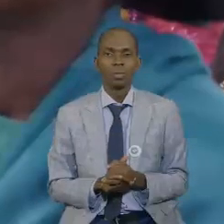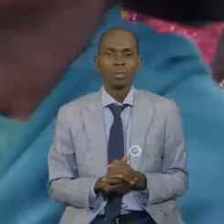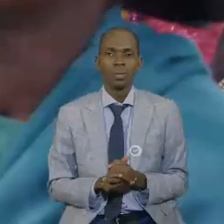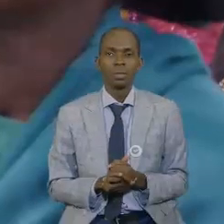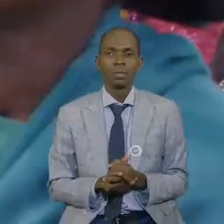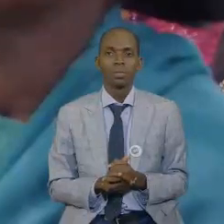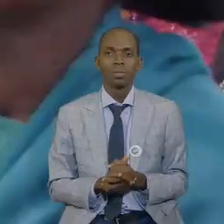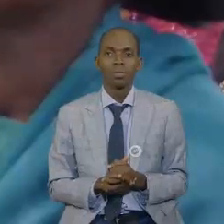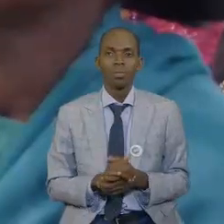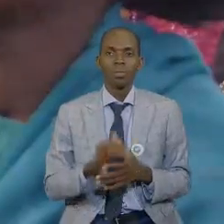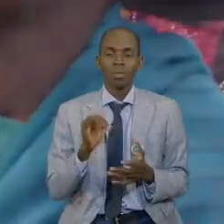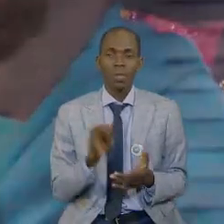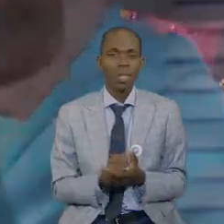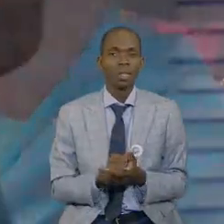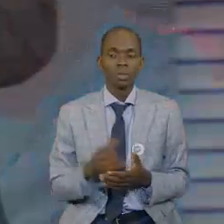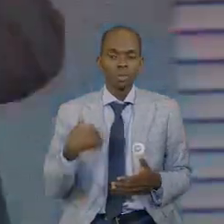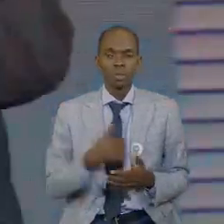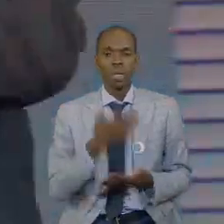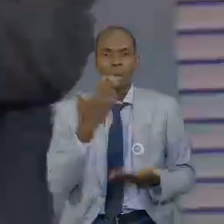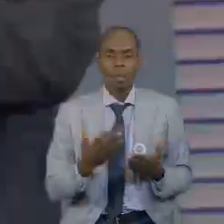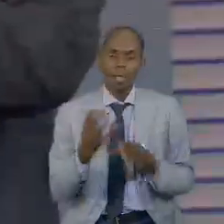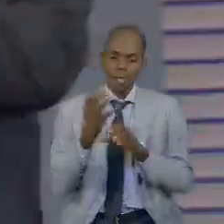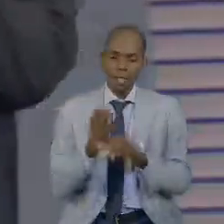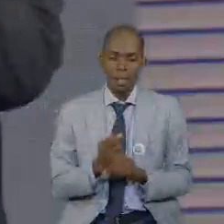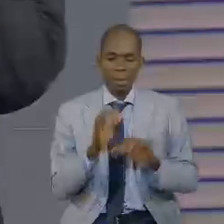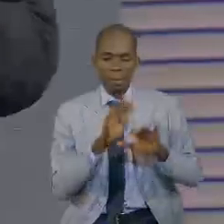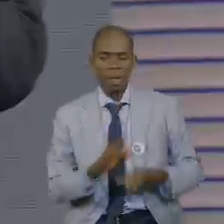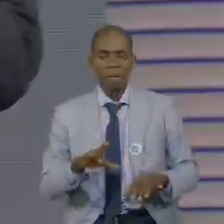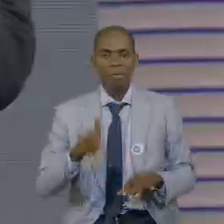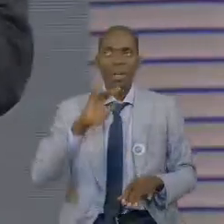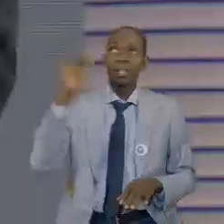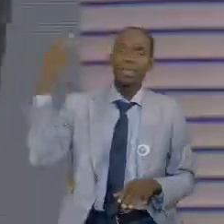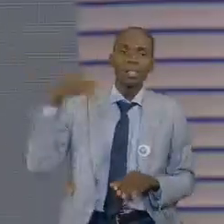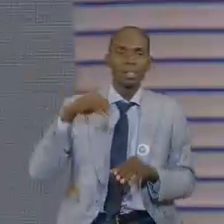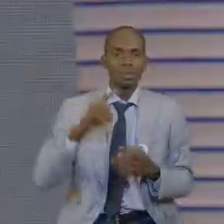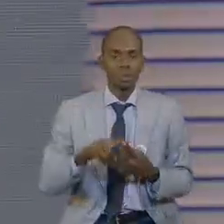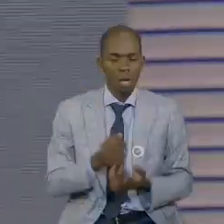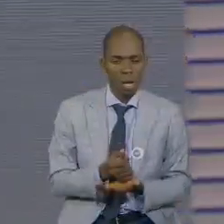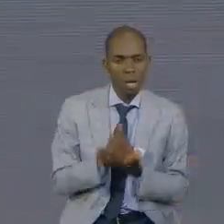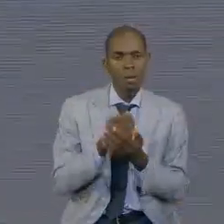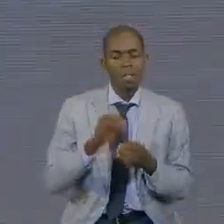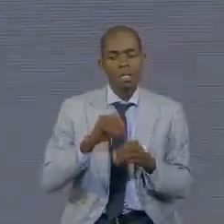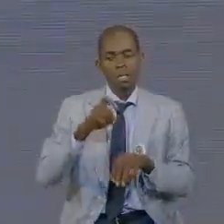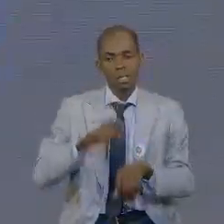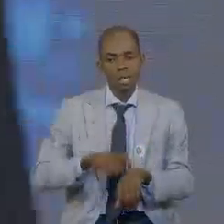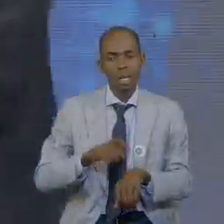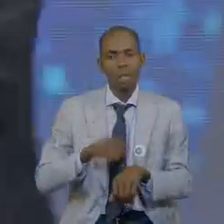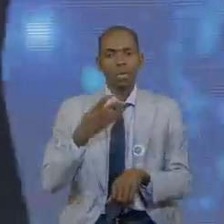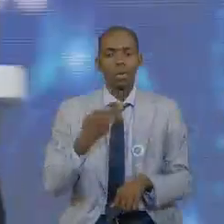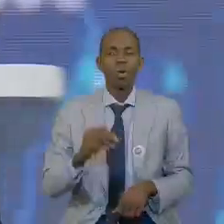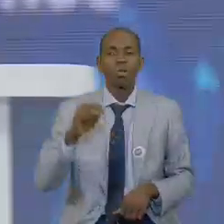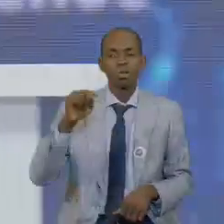That we may obtain mercy and find grace to help in the time of need.